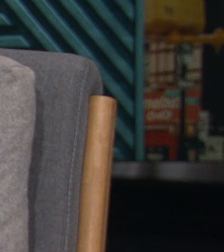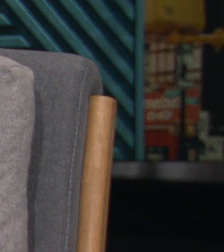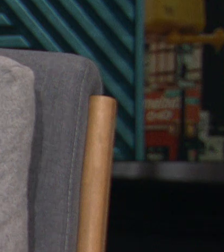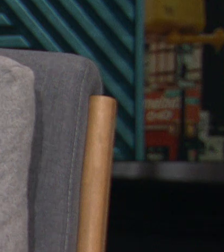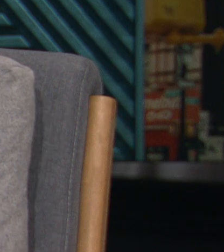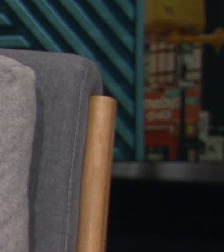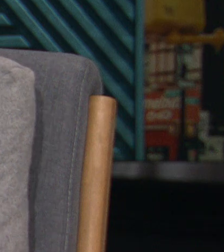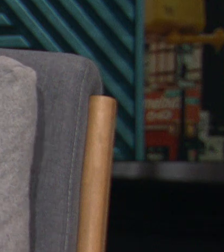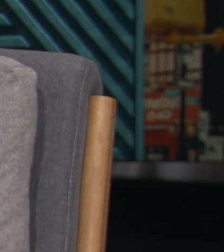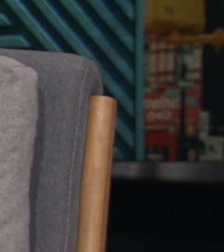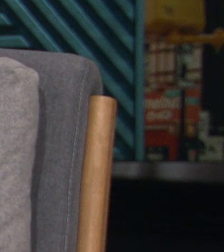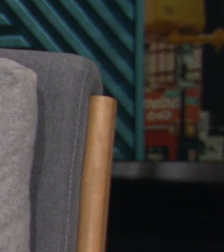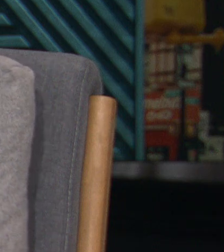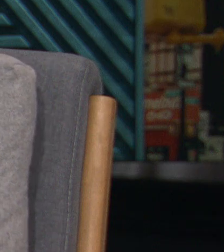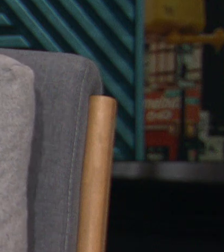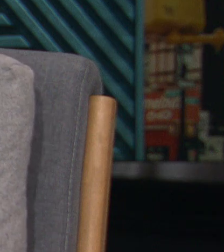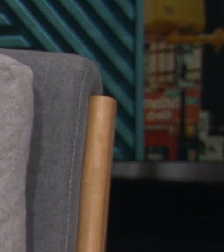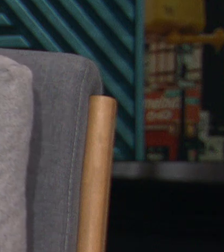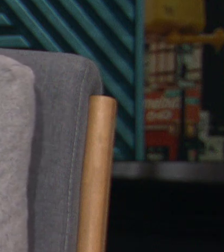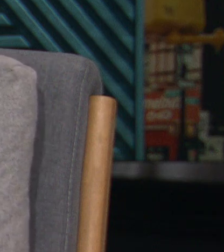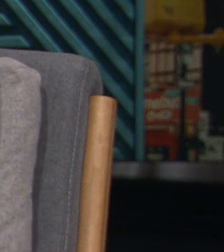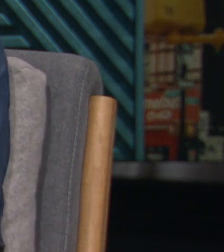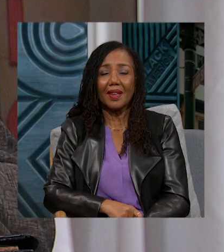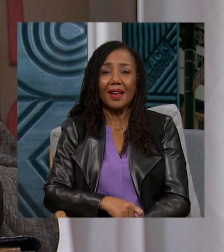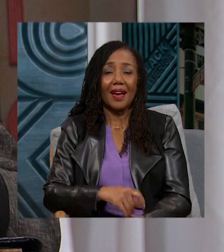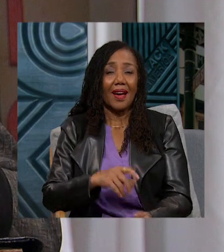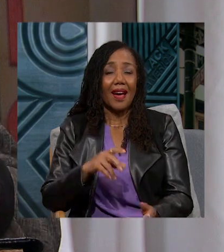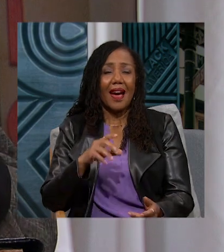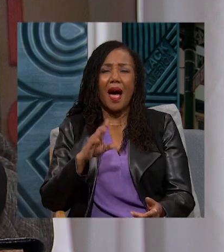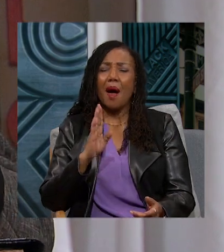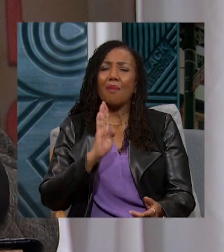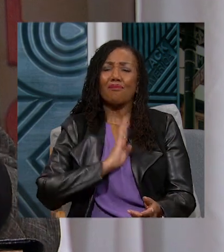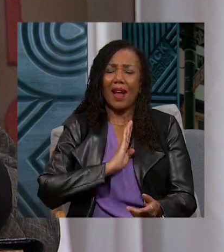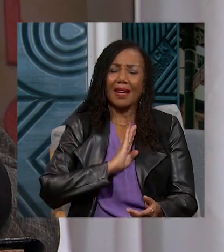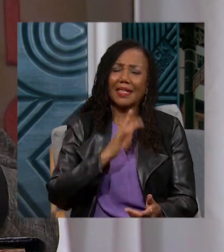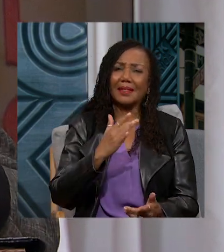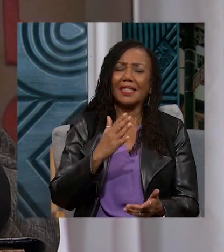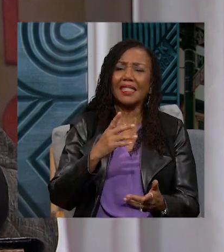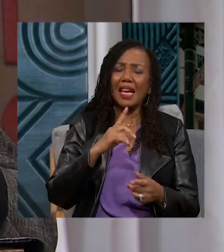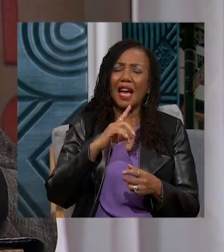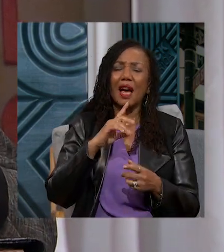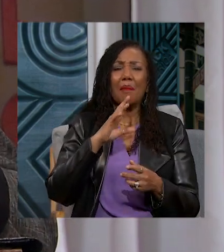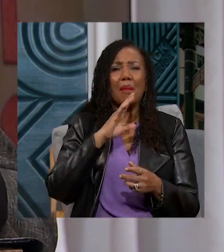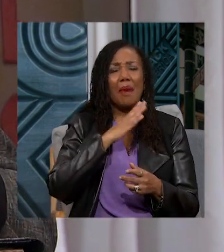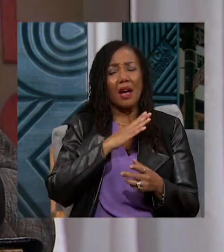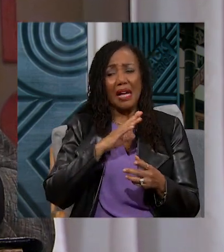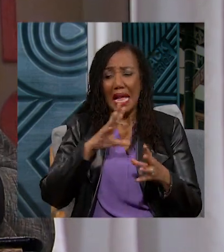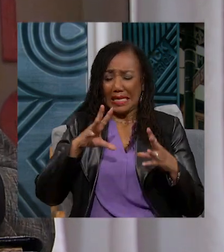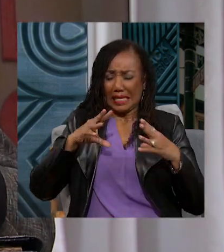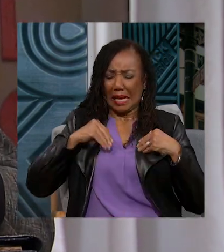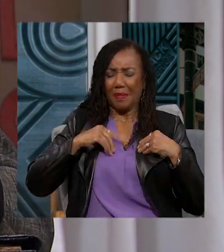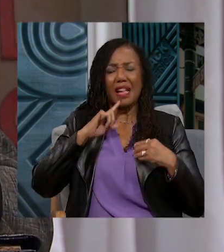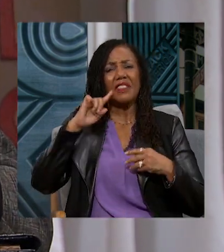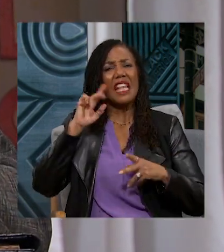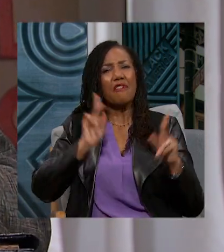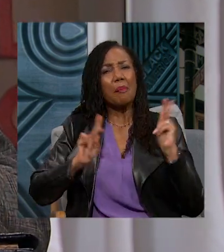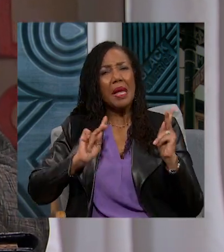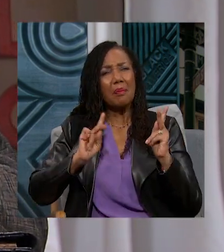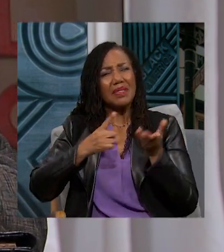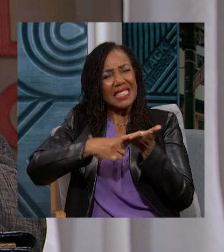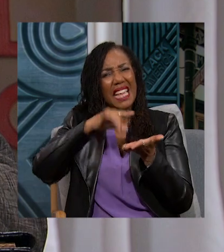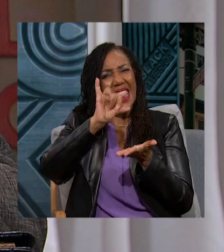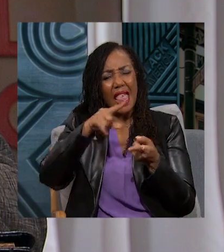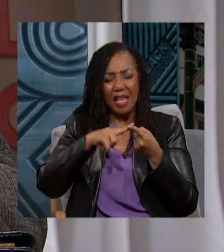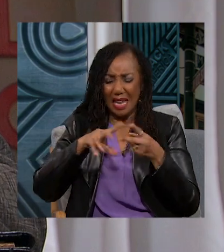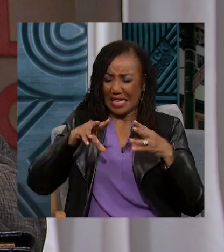strong too, and that's why people really gravitated to her. Well, Brandon, talk to us about acceptance of deaf people, acceptance